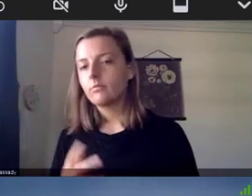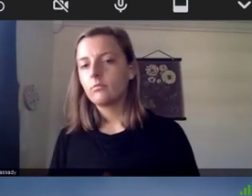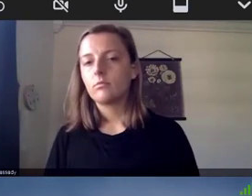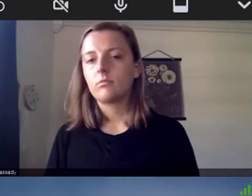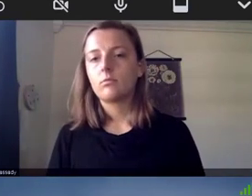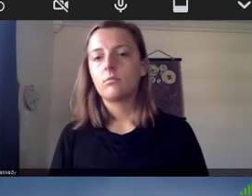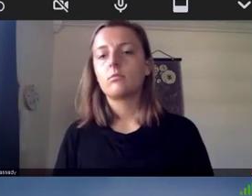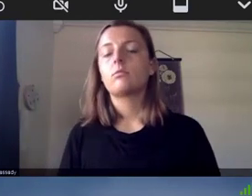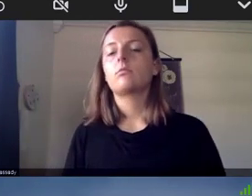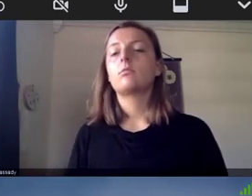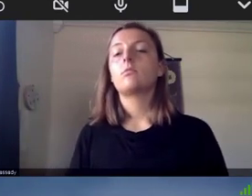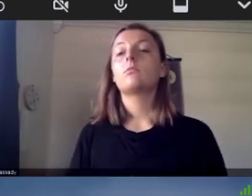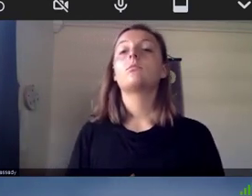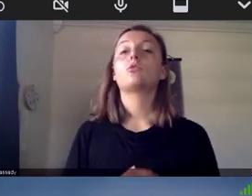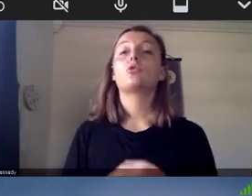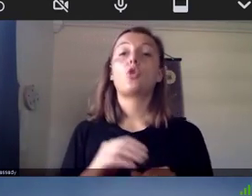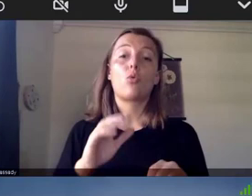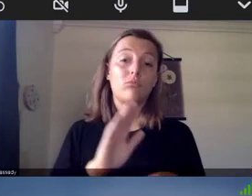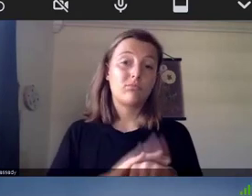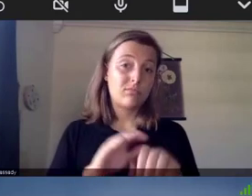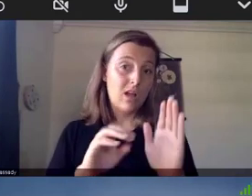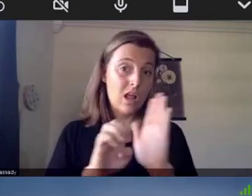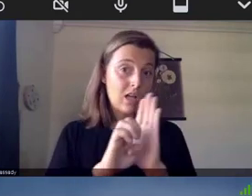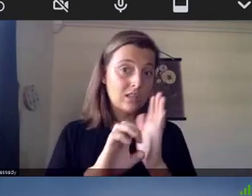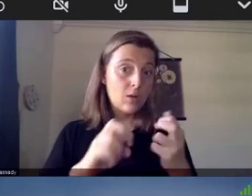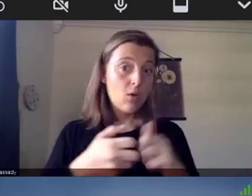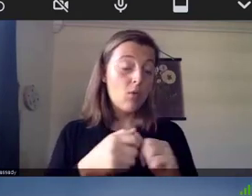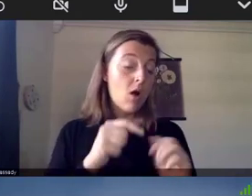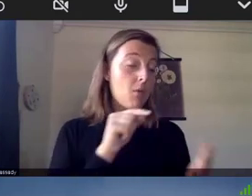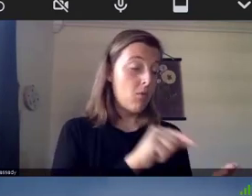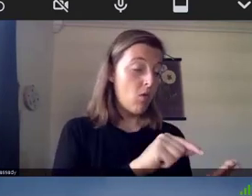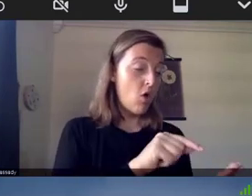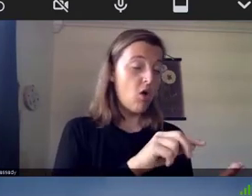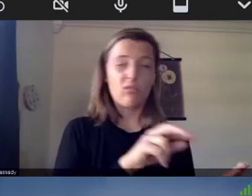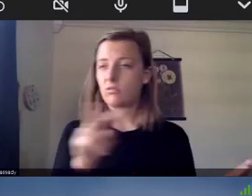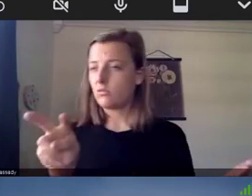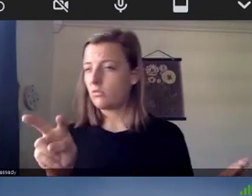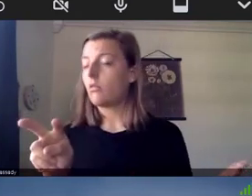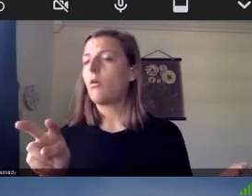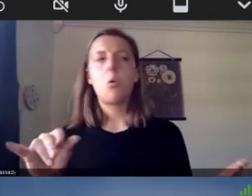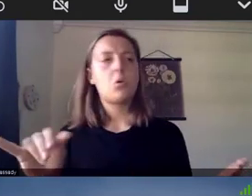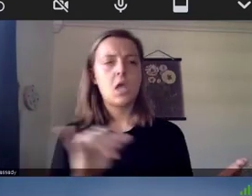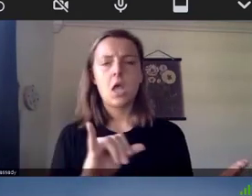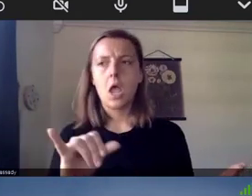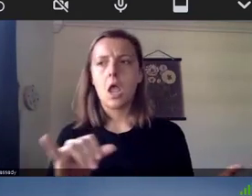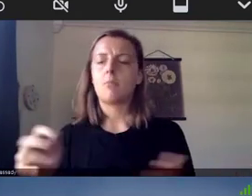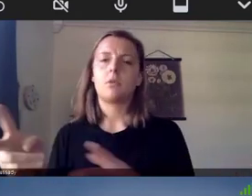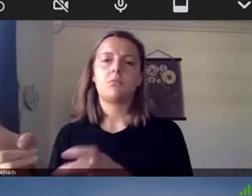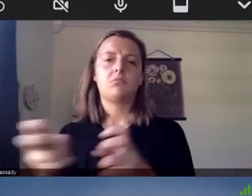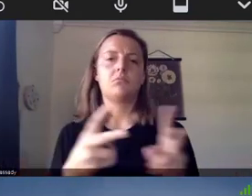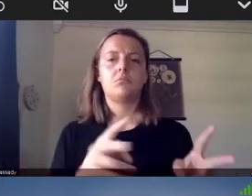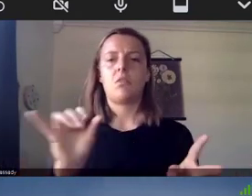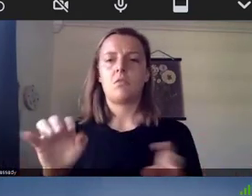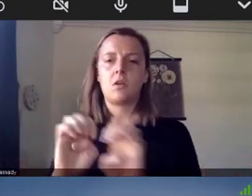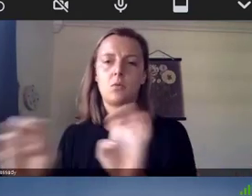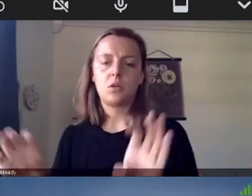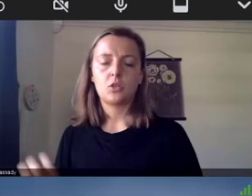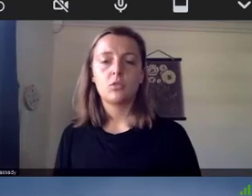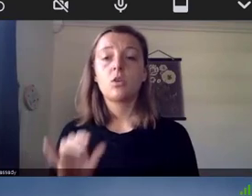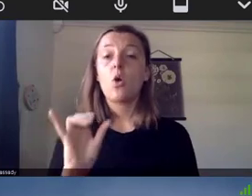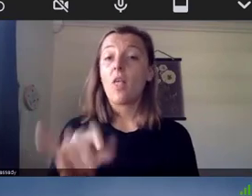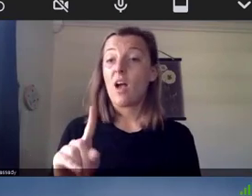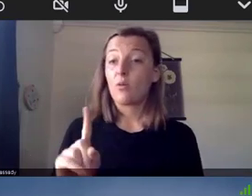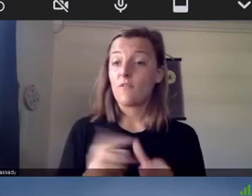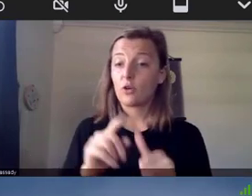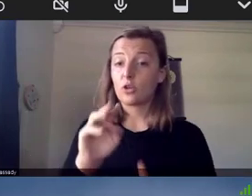problem. So that's the end of the first module. I think maybe instead of waiting right to the end of the class,